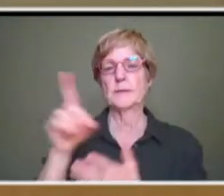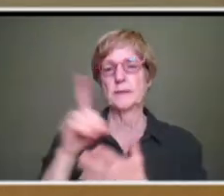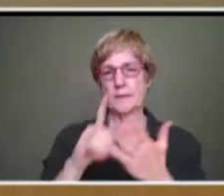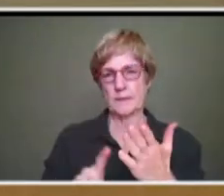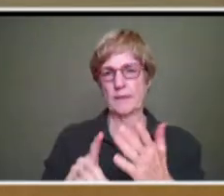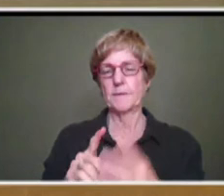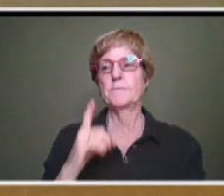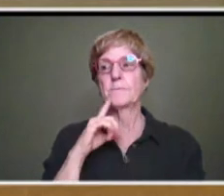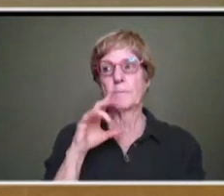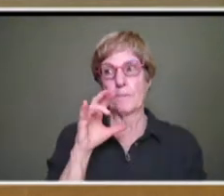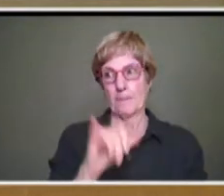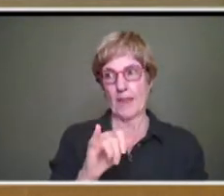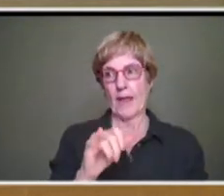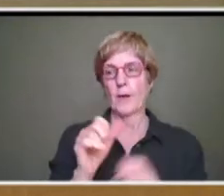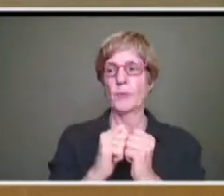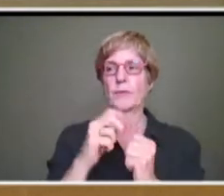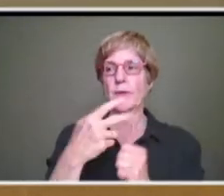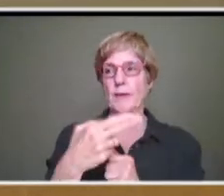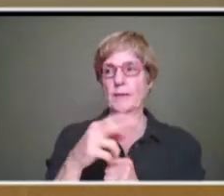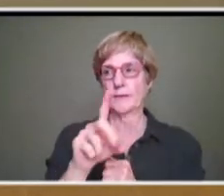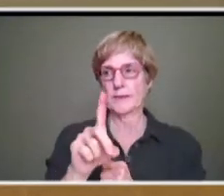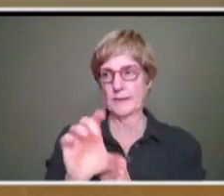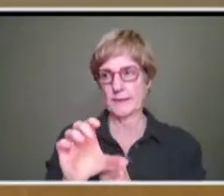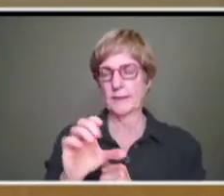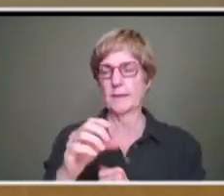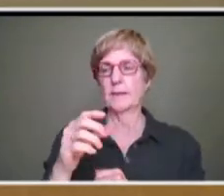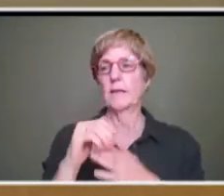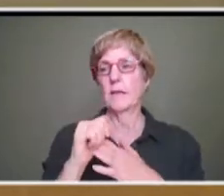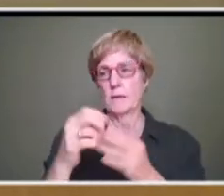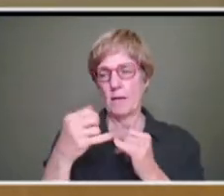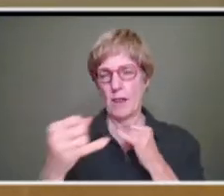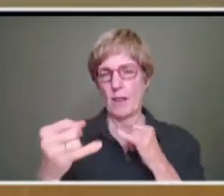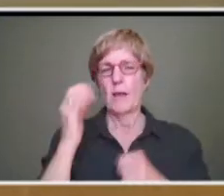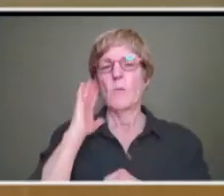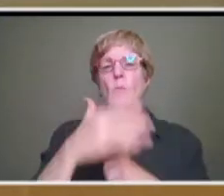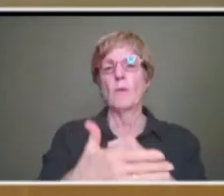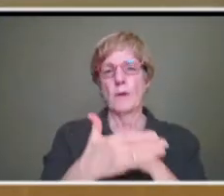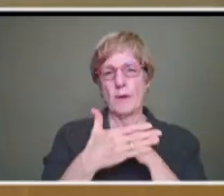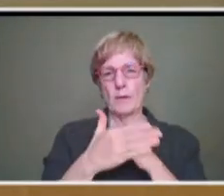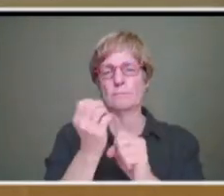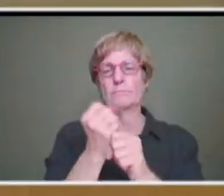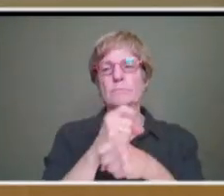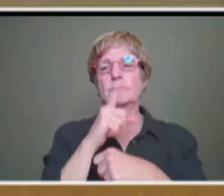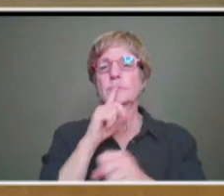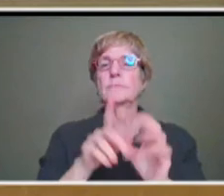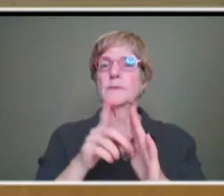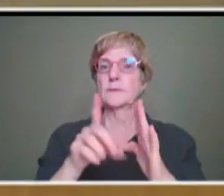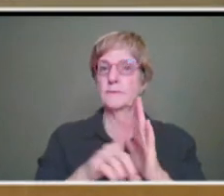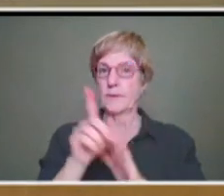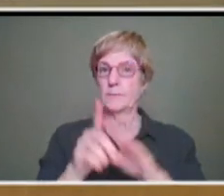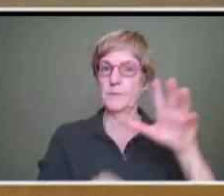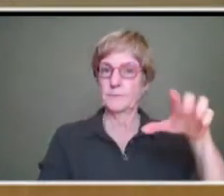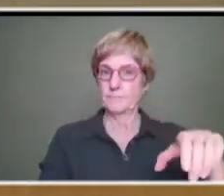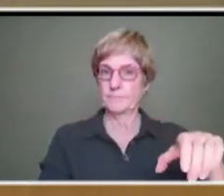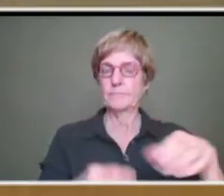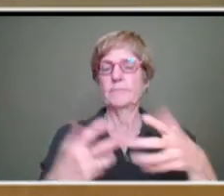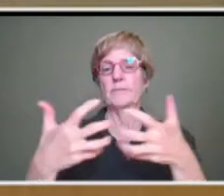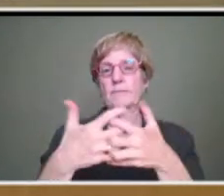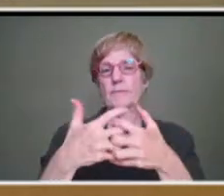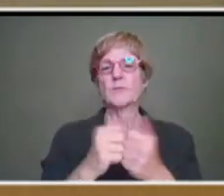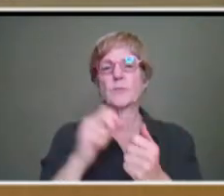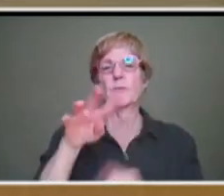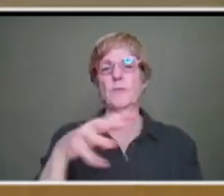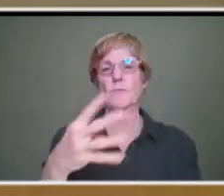coupled with the HTC guidelines will help ensure that the development of the site fits in with the fourth ward